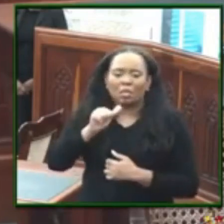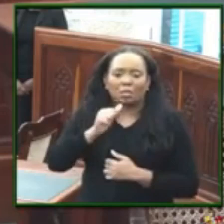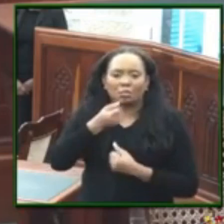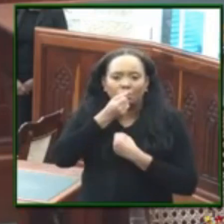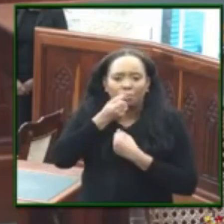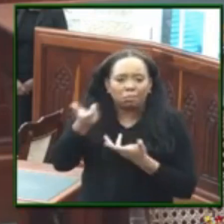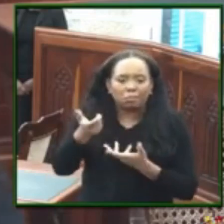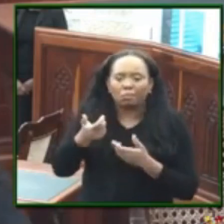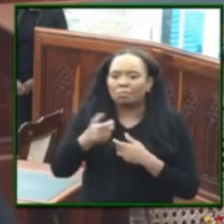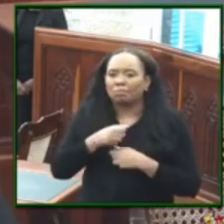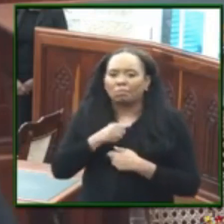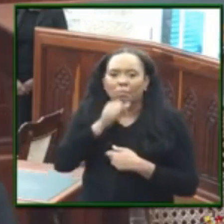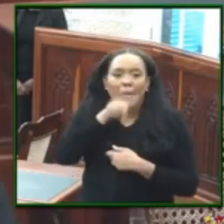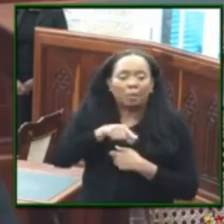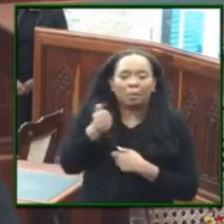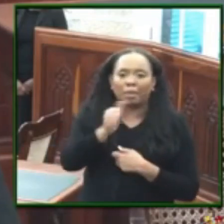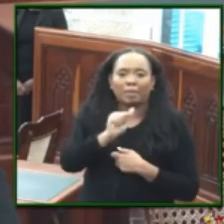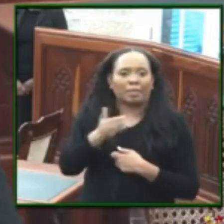on the downgrade talk.